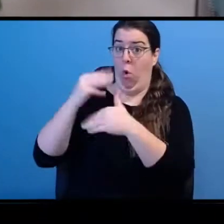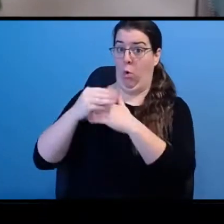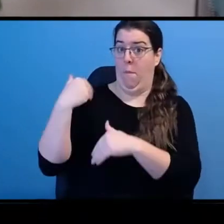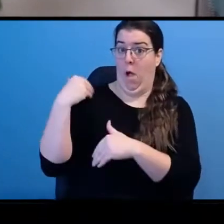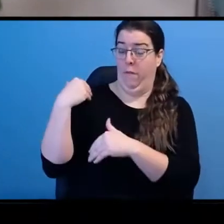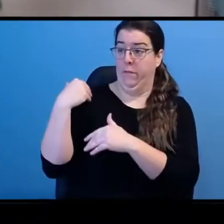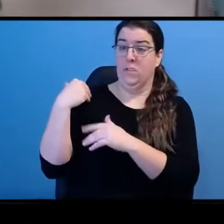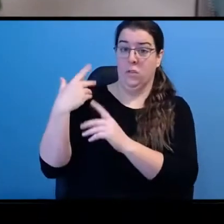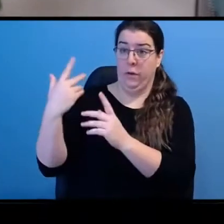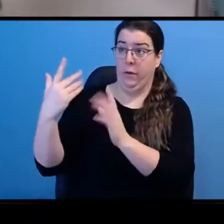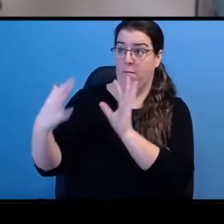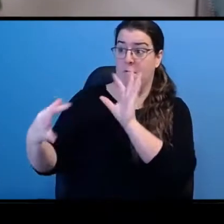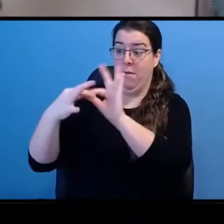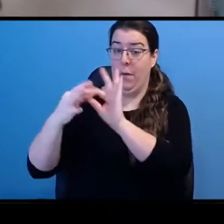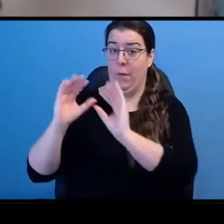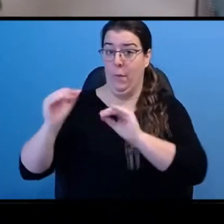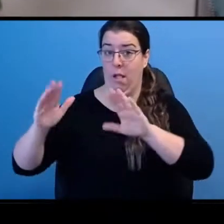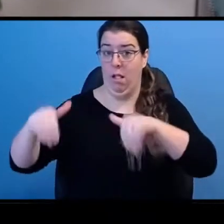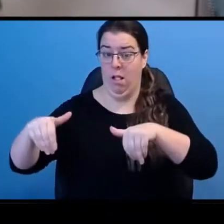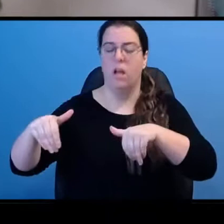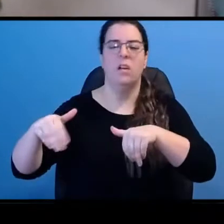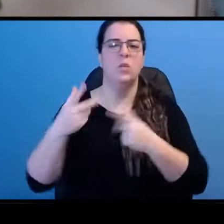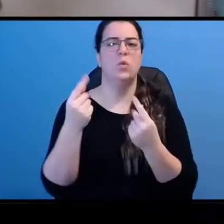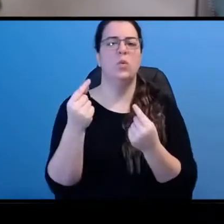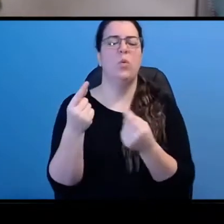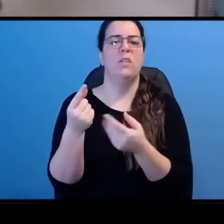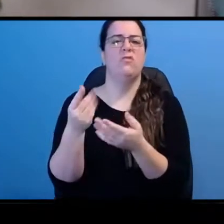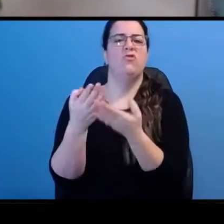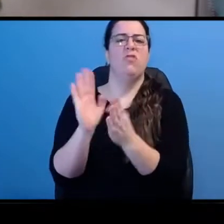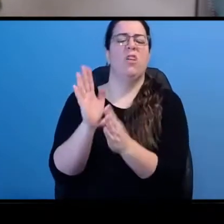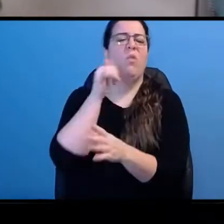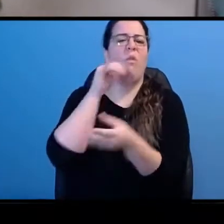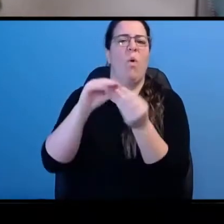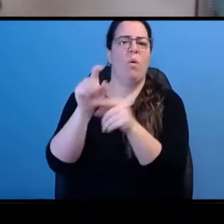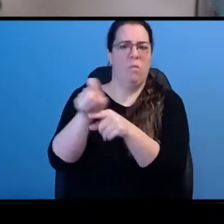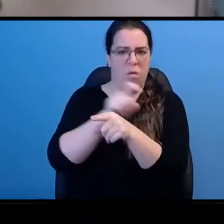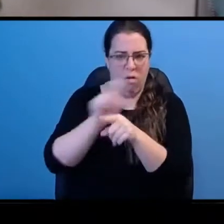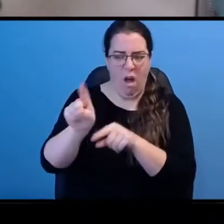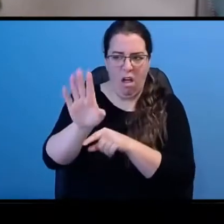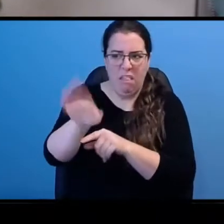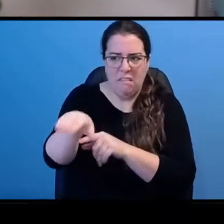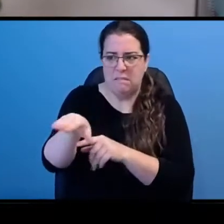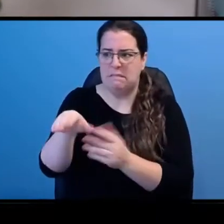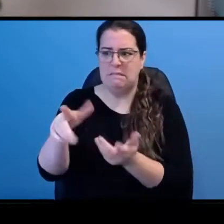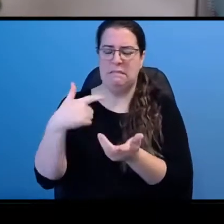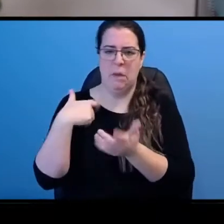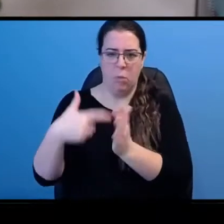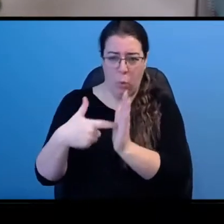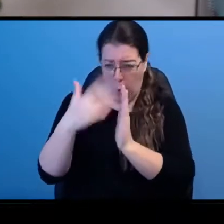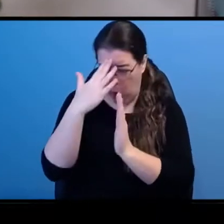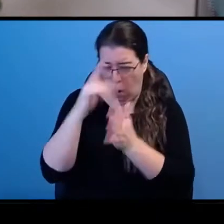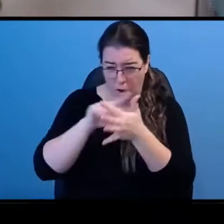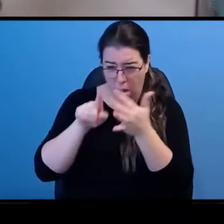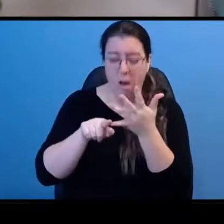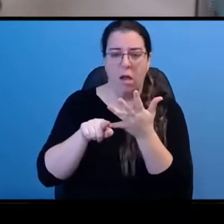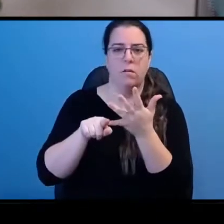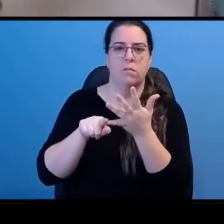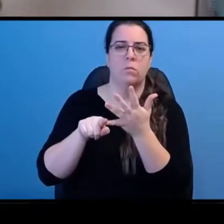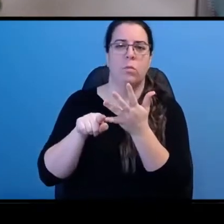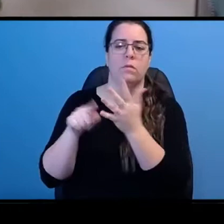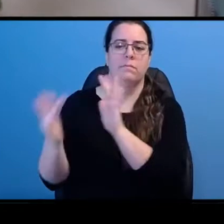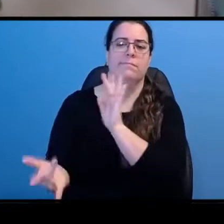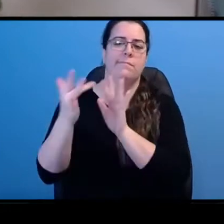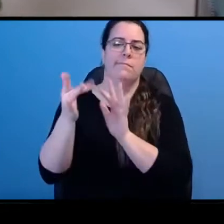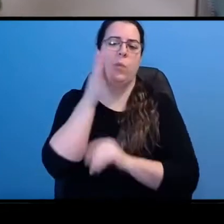their general line, and they'll forward this email off to the person that's supposed to respond to you. And finally, and this tip is